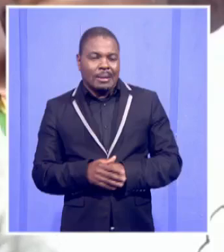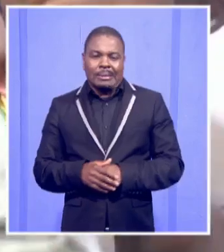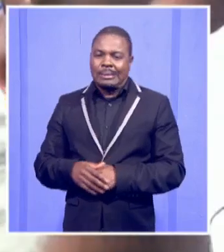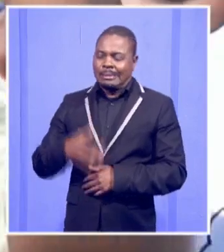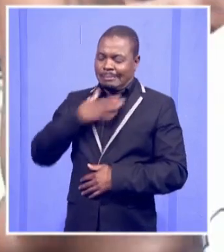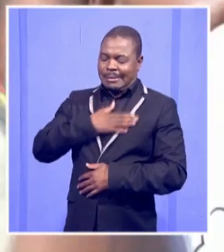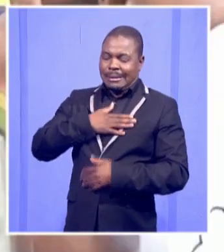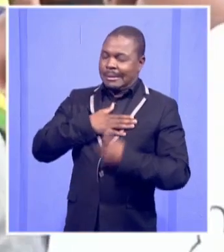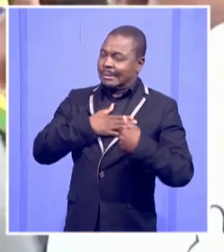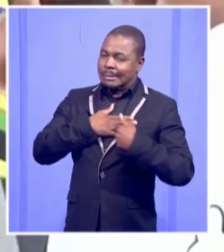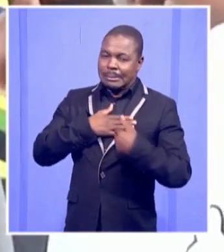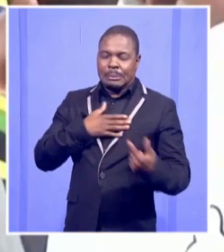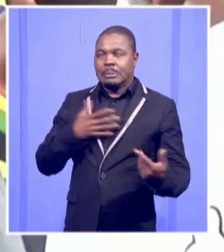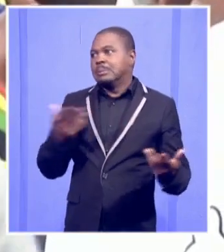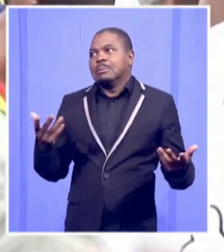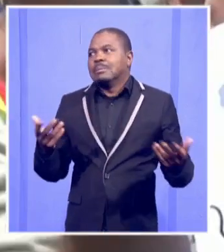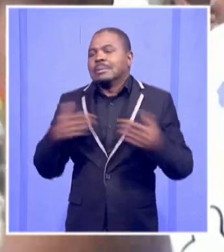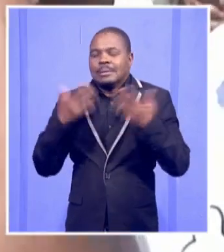is